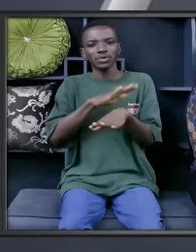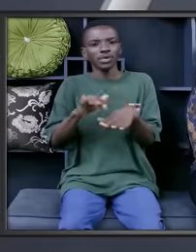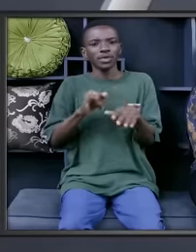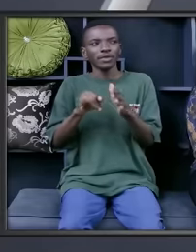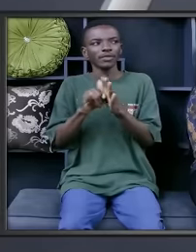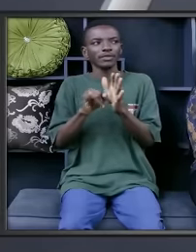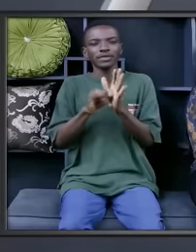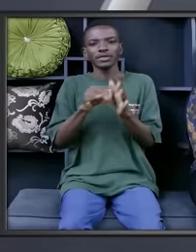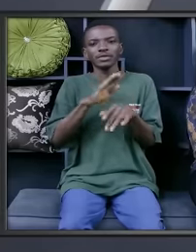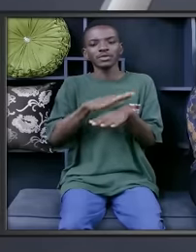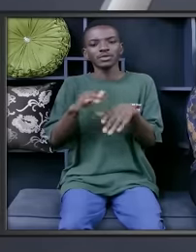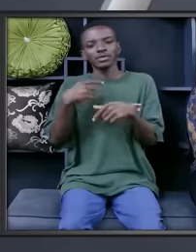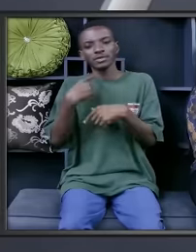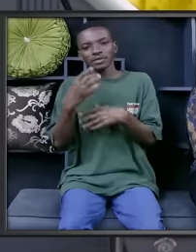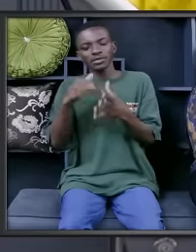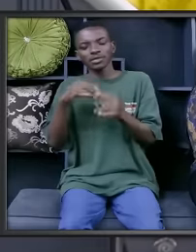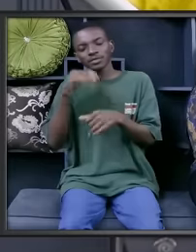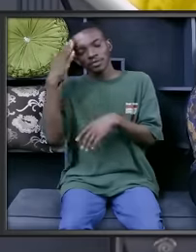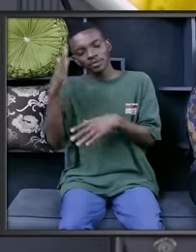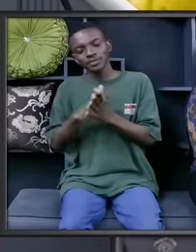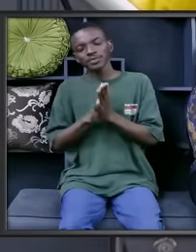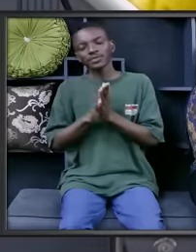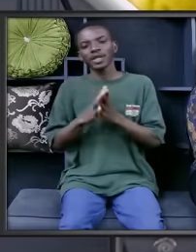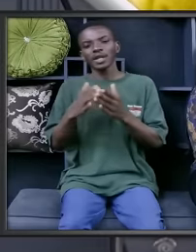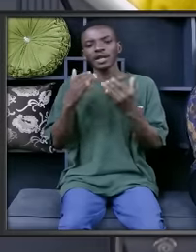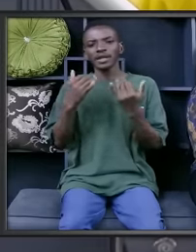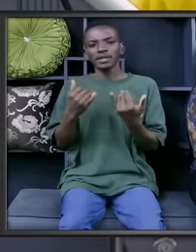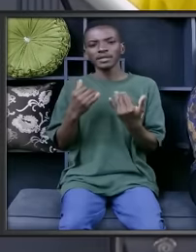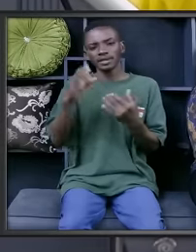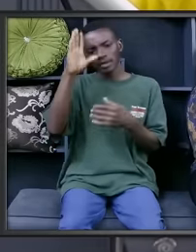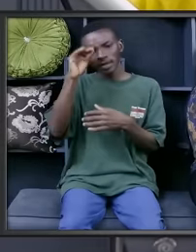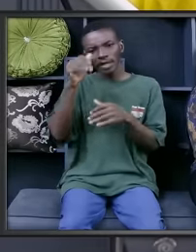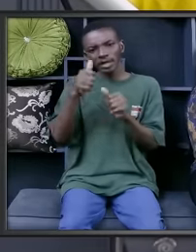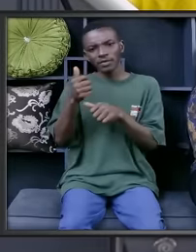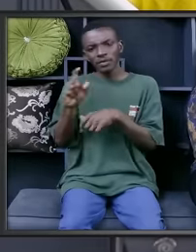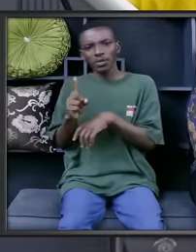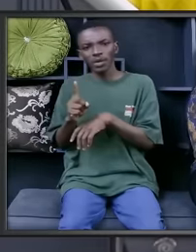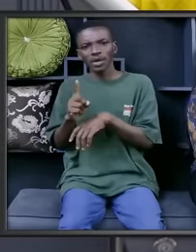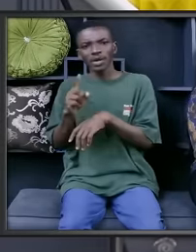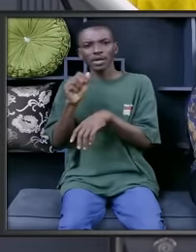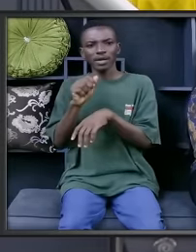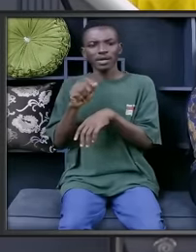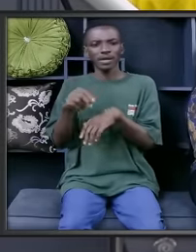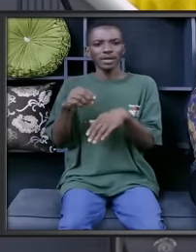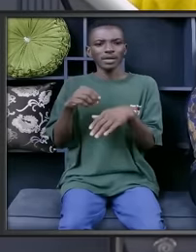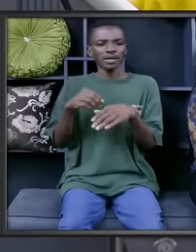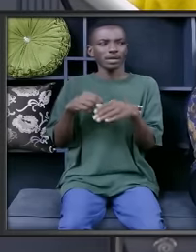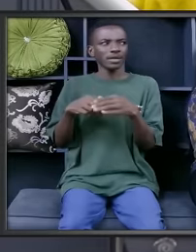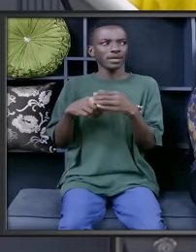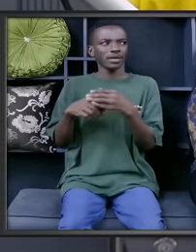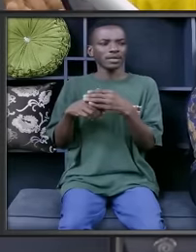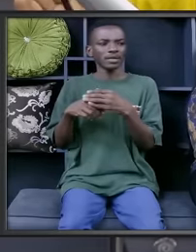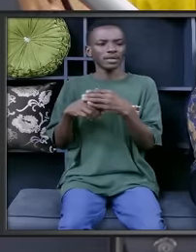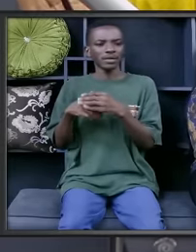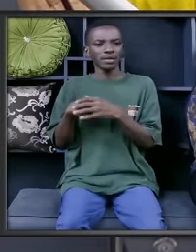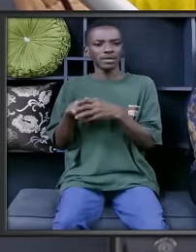Don't allege which you. Okay, no, sir. No. Mm-hmm. Okay, sir. So the man no. So everywhere where I go now, so he go they go.